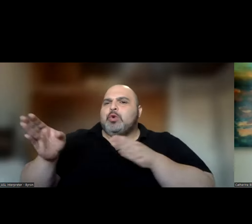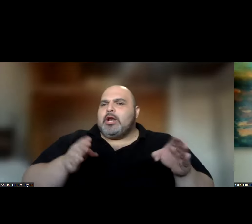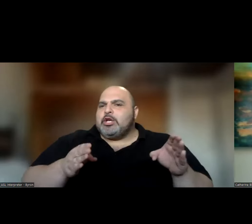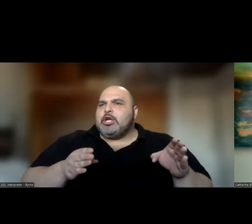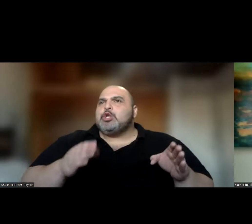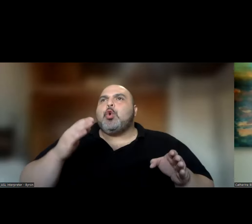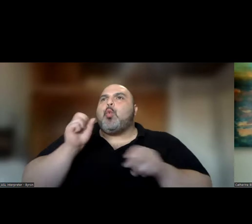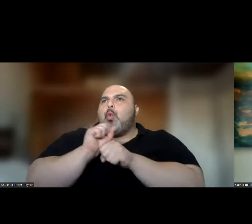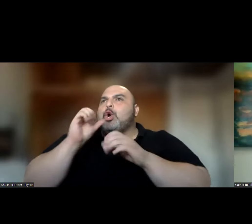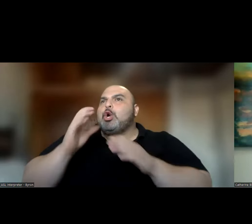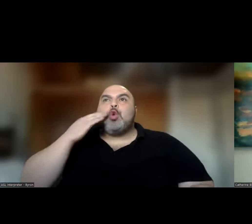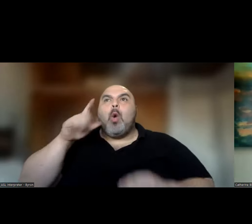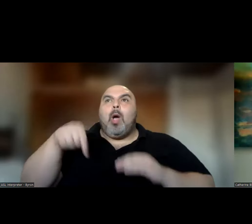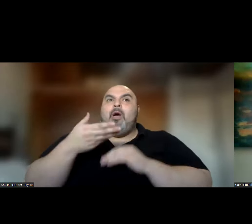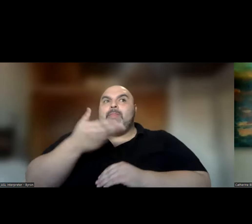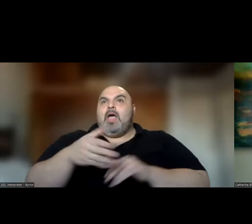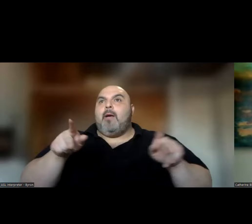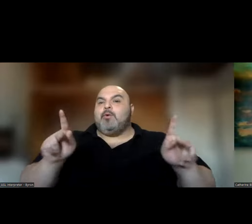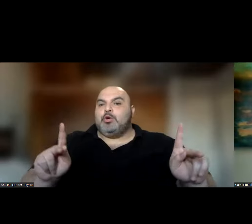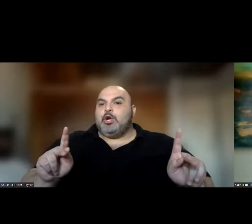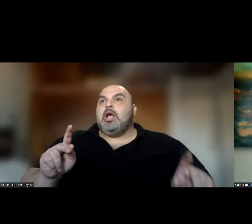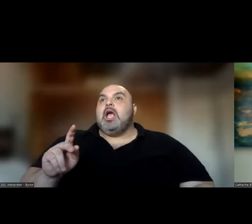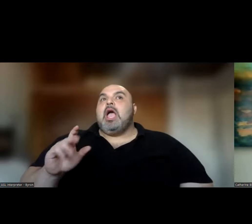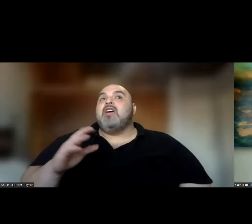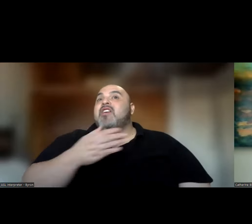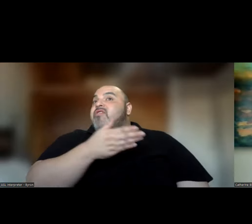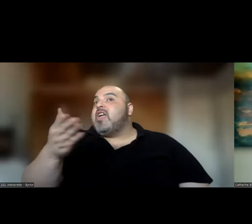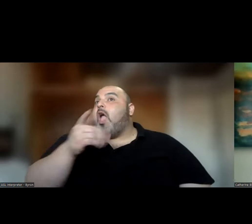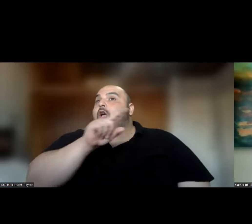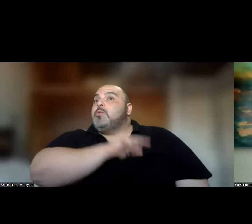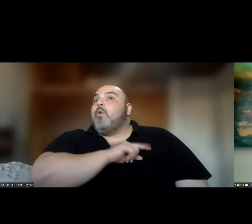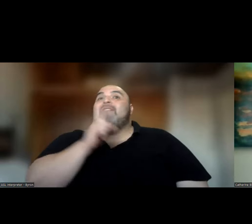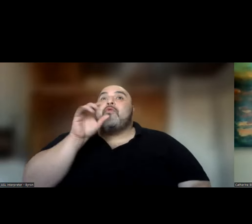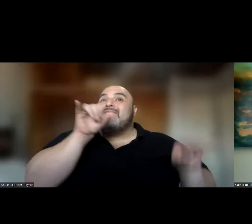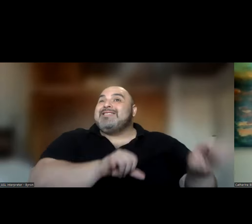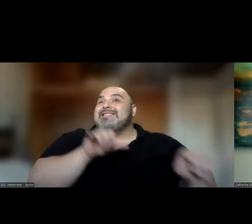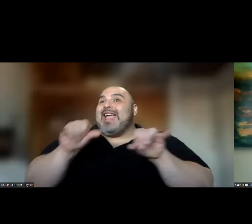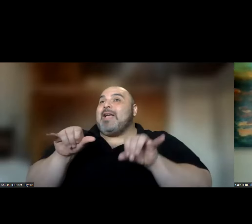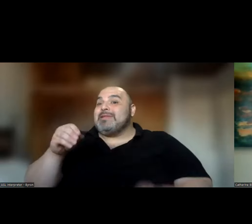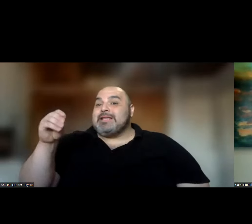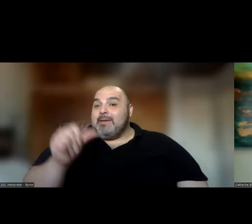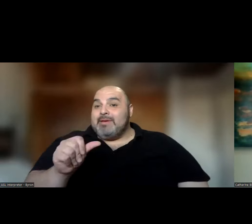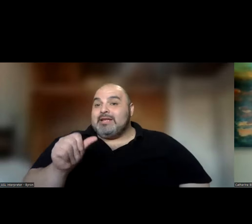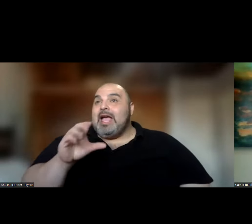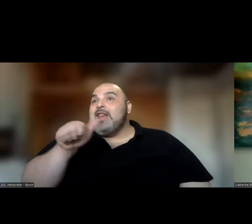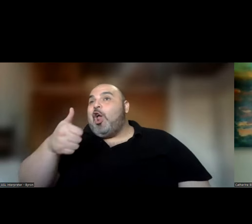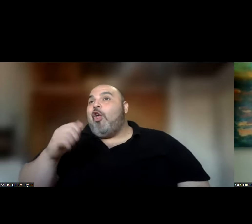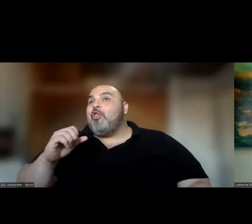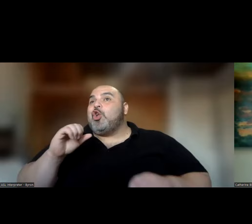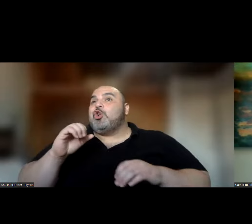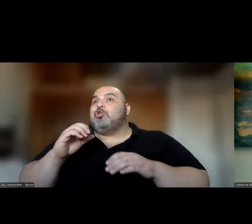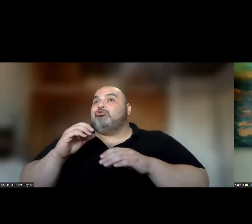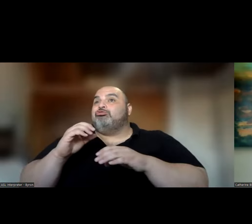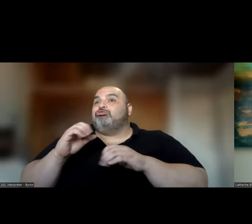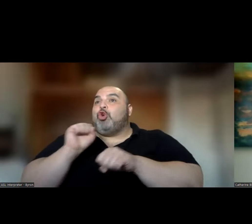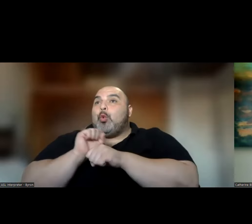know about that opportunity, and are they then eligible for the same sort of stipends and other career advancement opportunities? So if